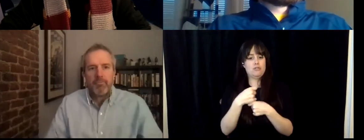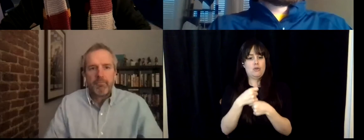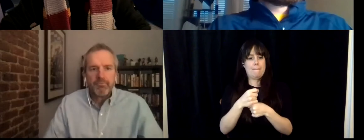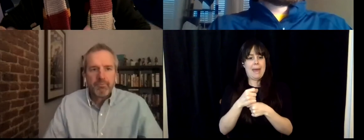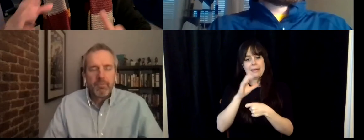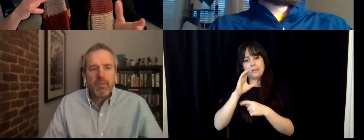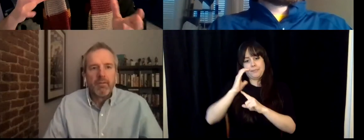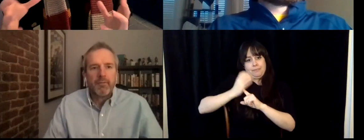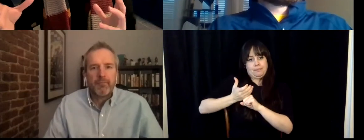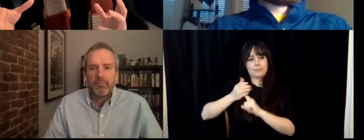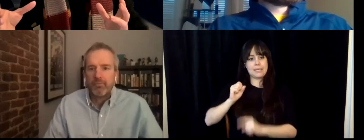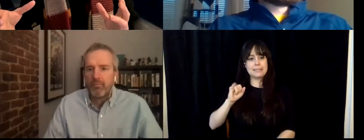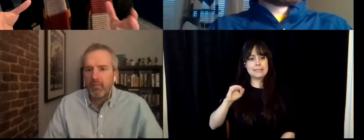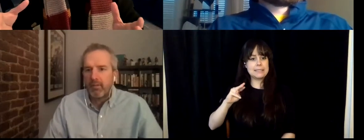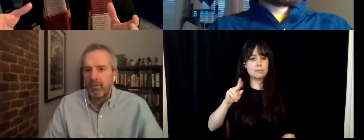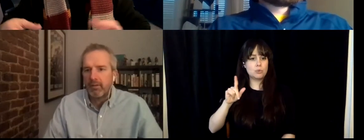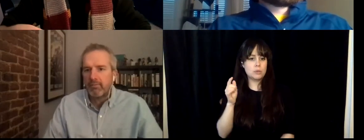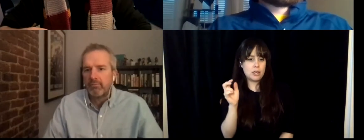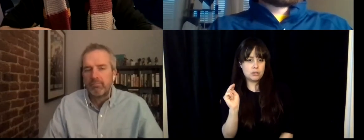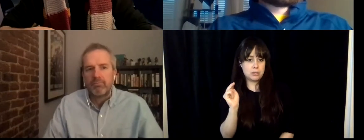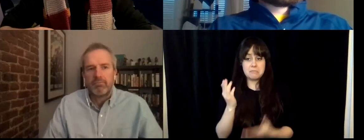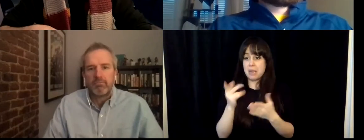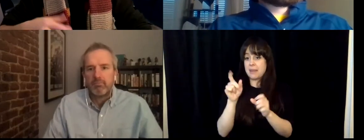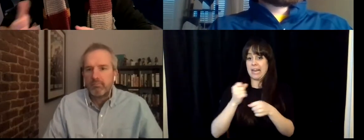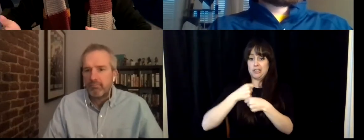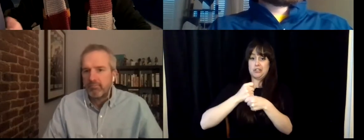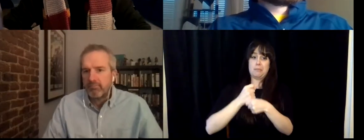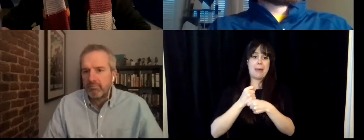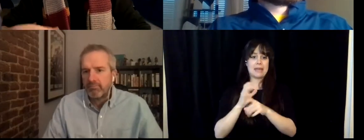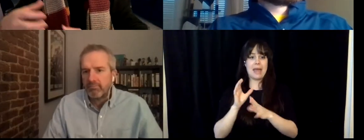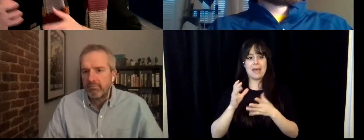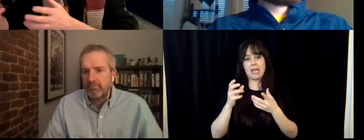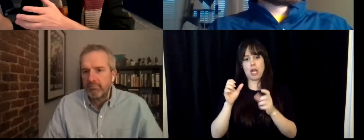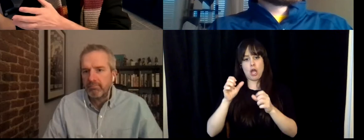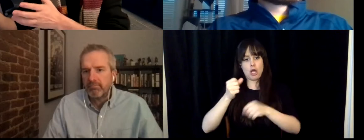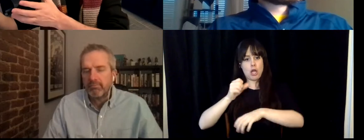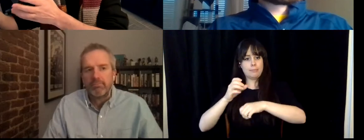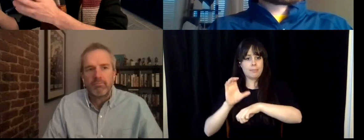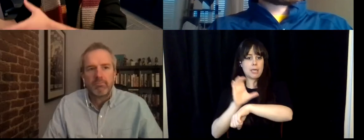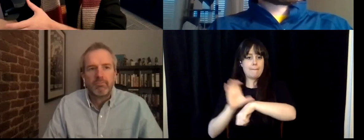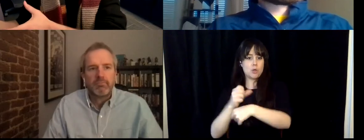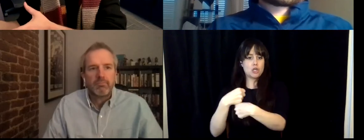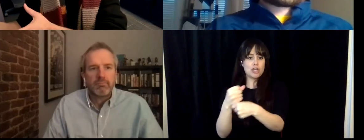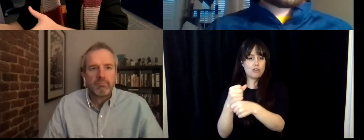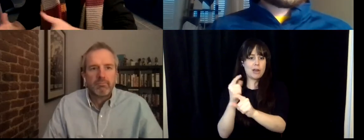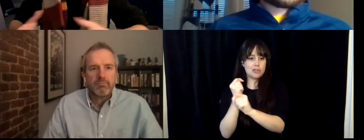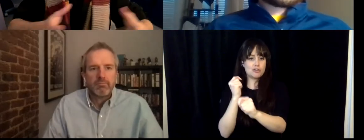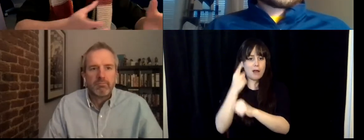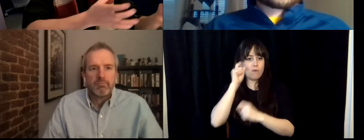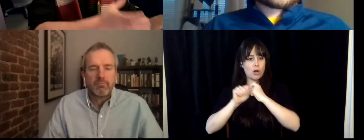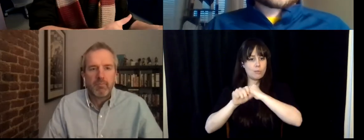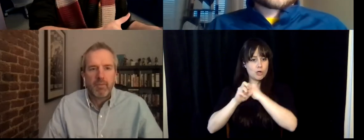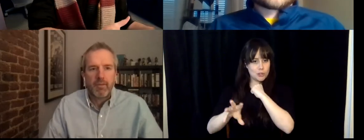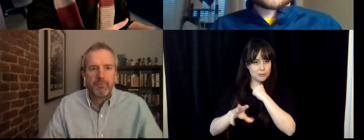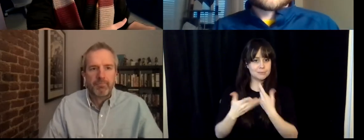make a computer-generated truck for a commercial. You know, the military needs to make a model of a tank before they